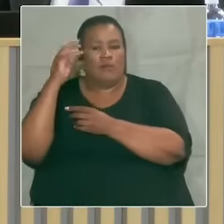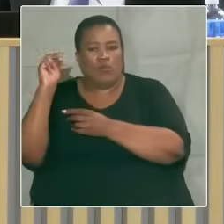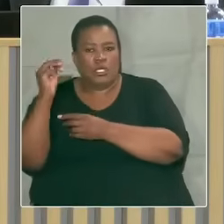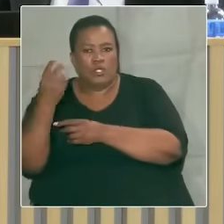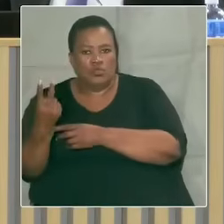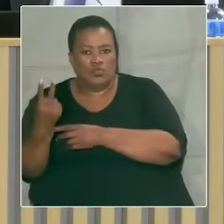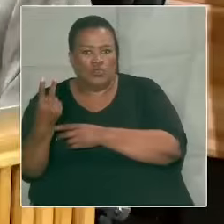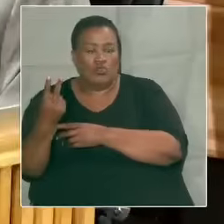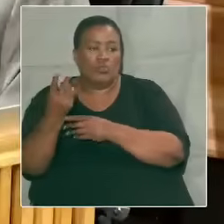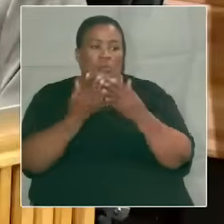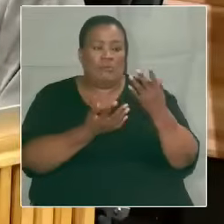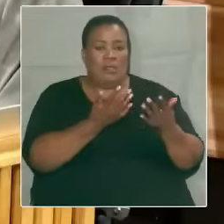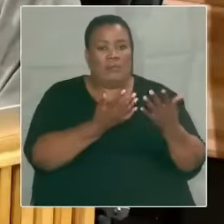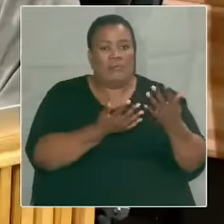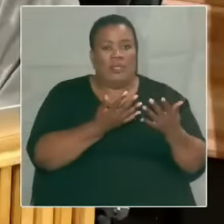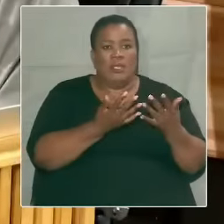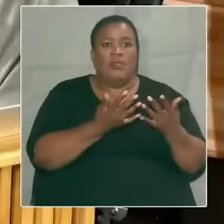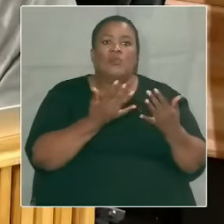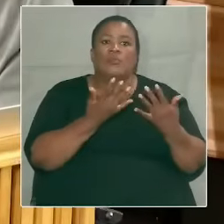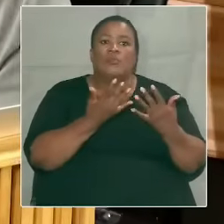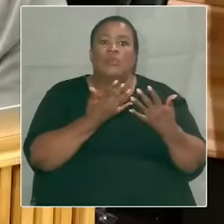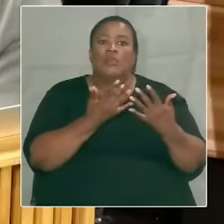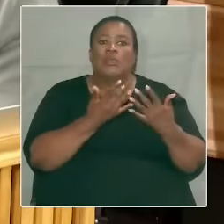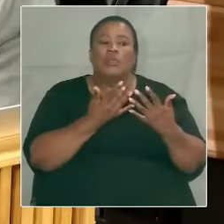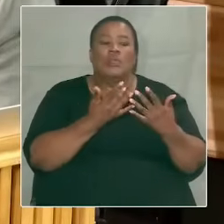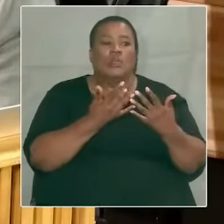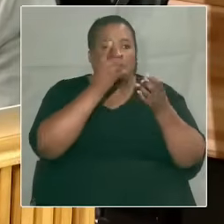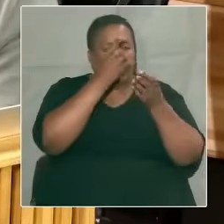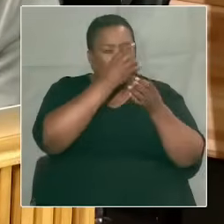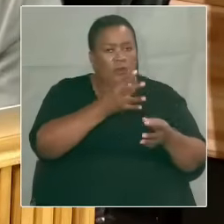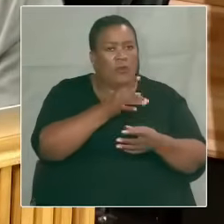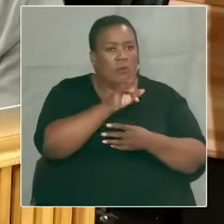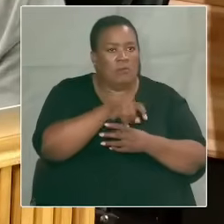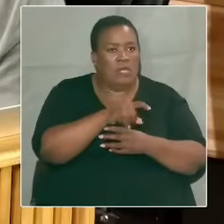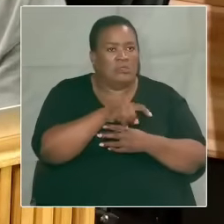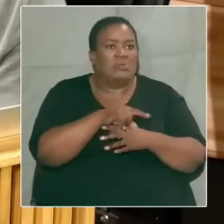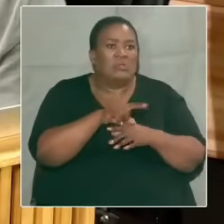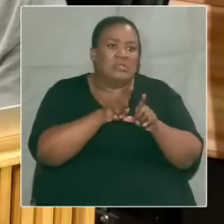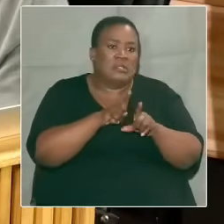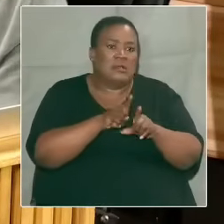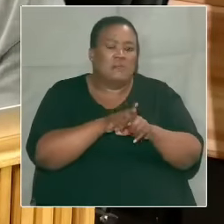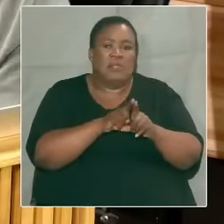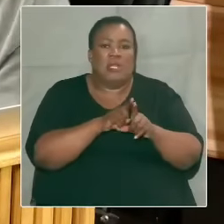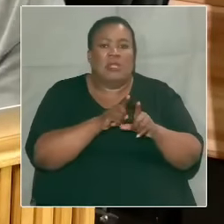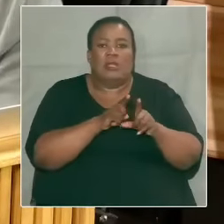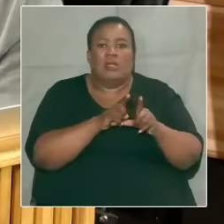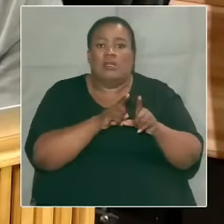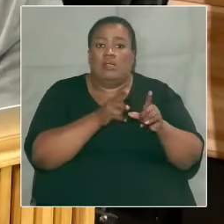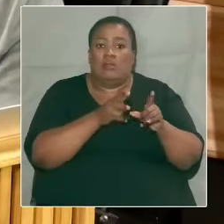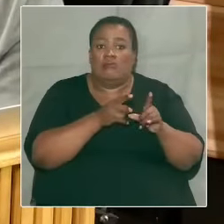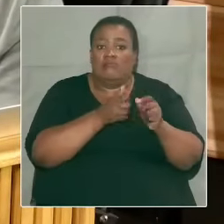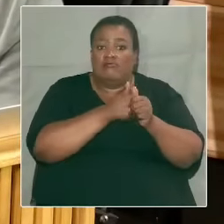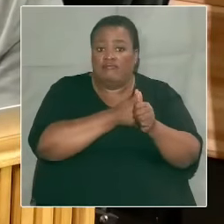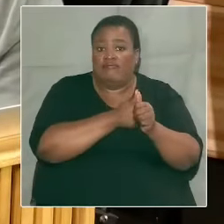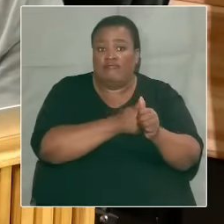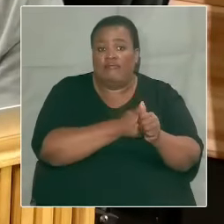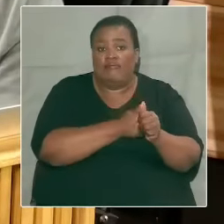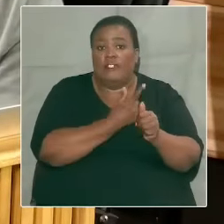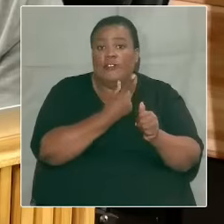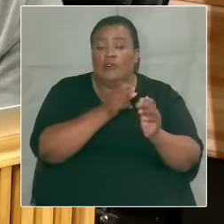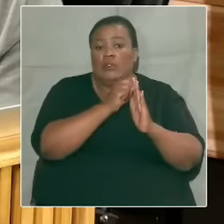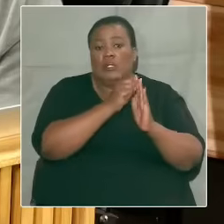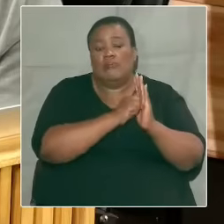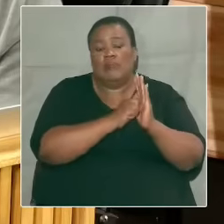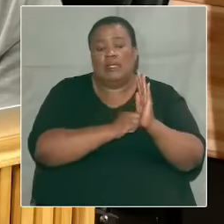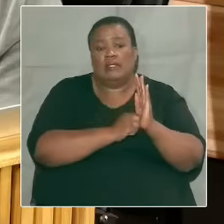So perhaps we should, for uniformity, do something similar here, and for the statement,